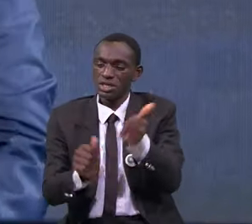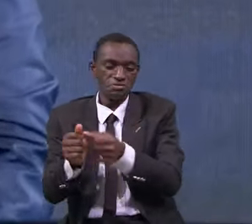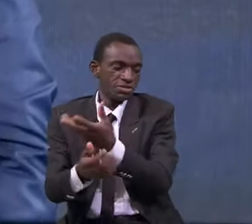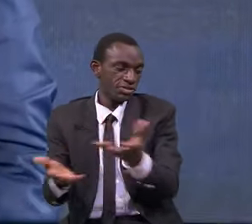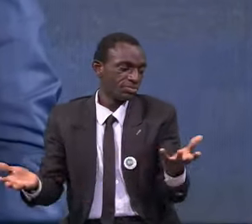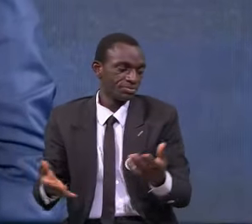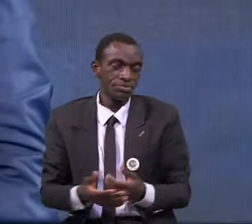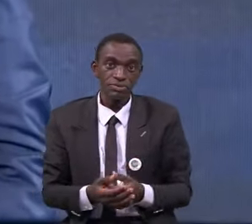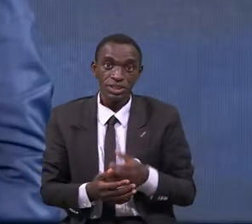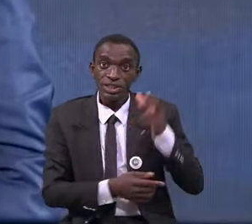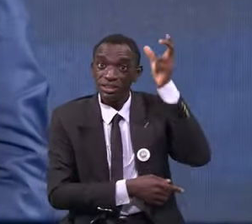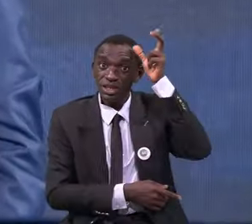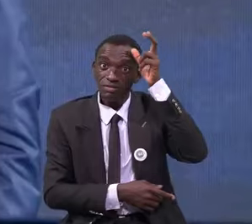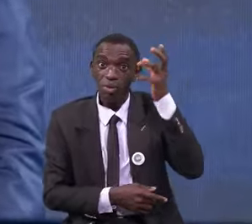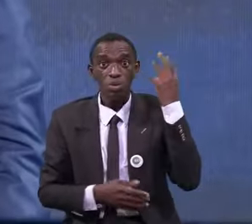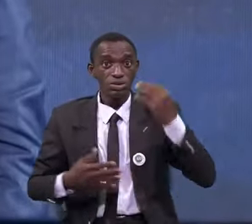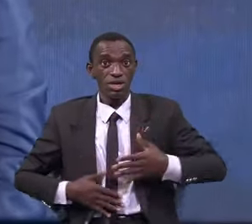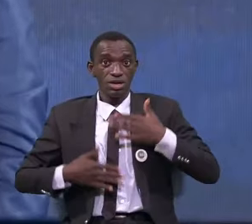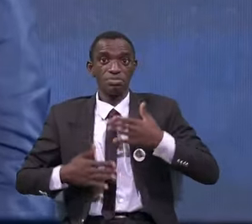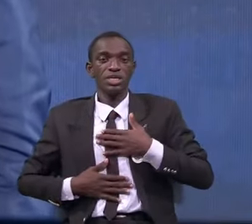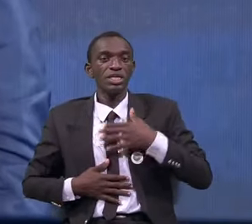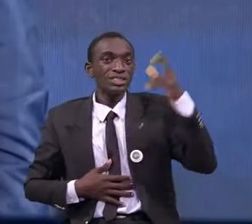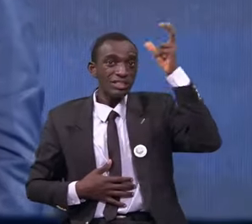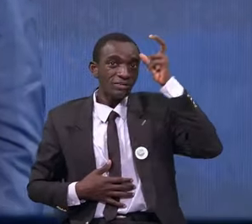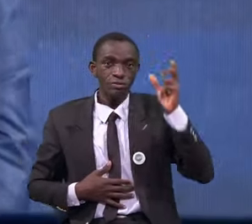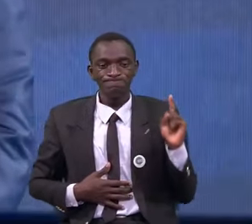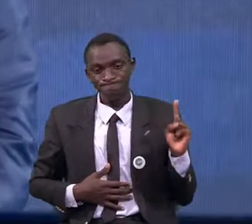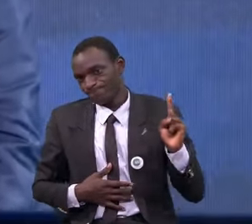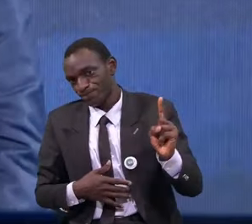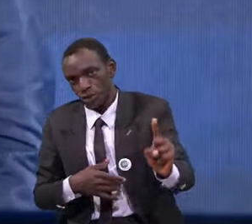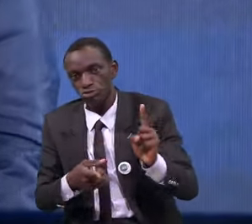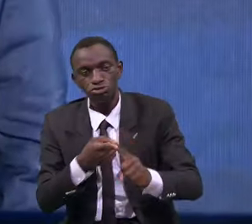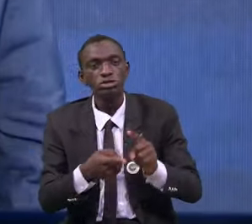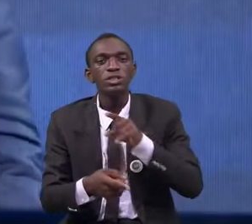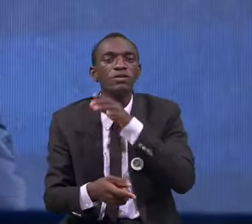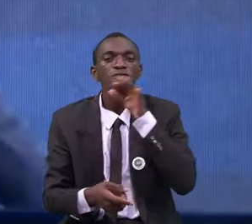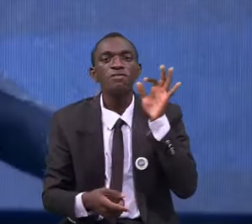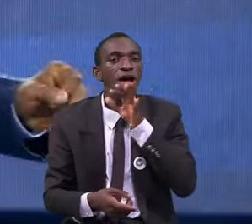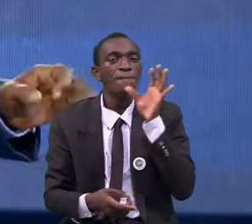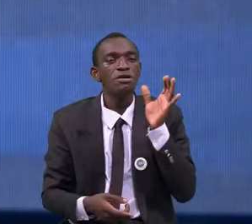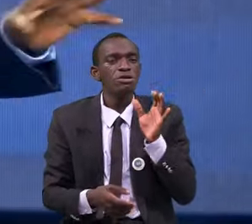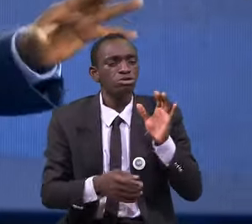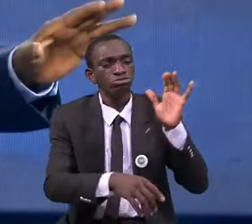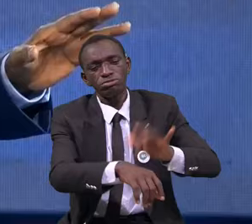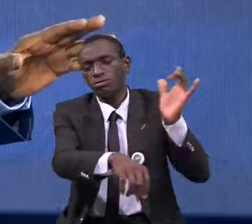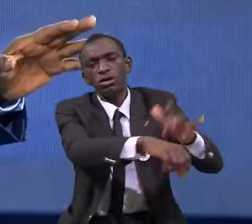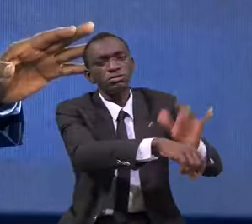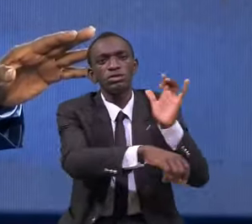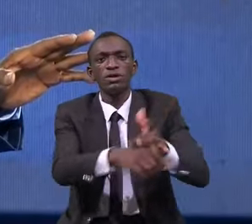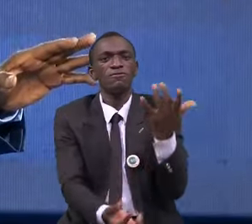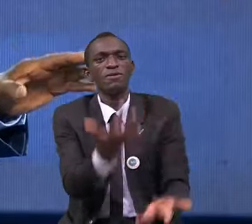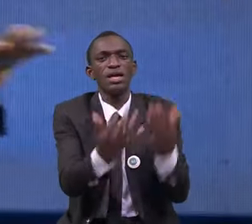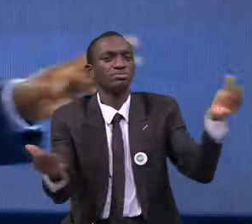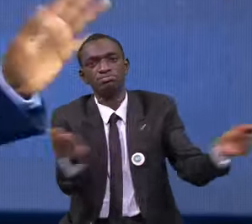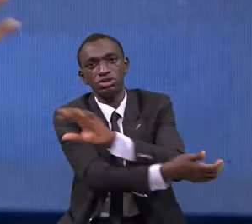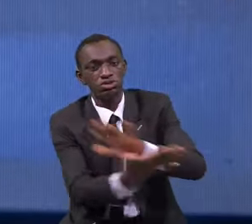He went to his farm. Touched that farm. Fire burnt everything. He went to his